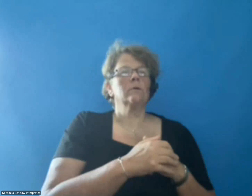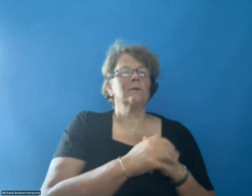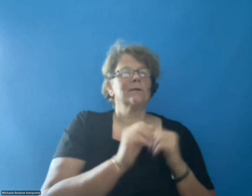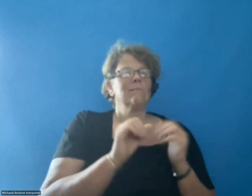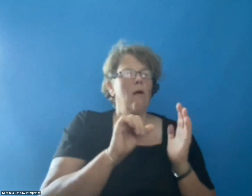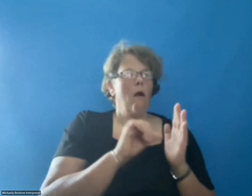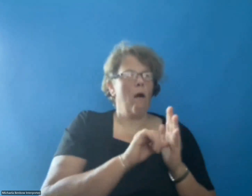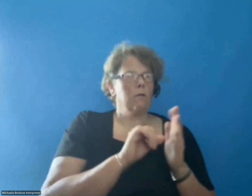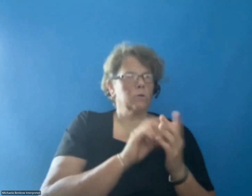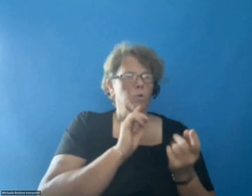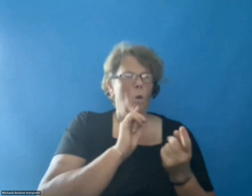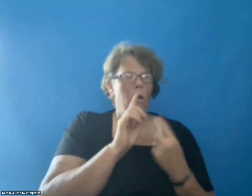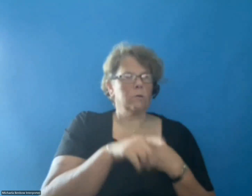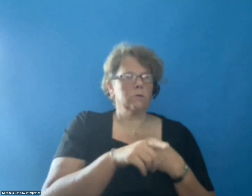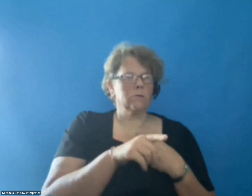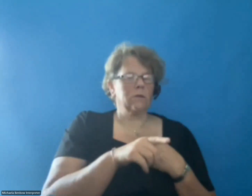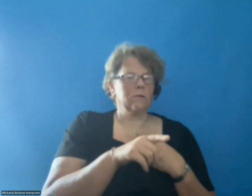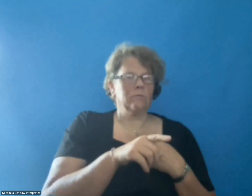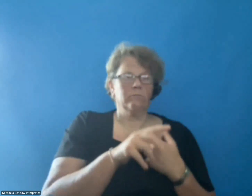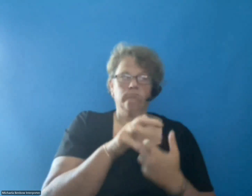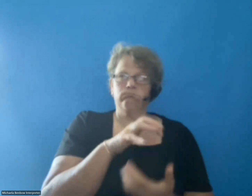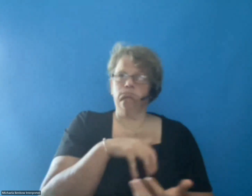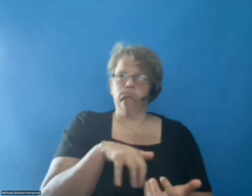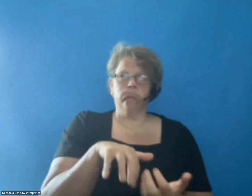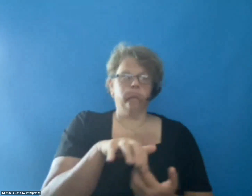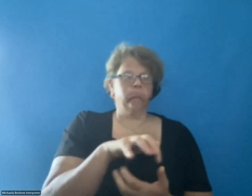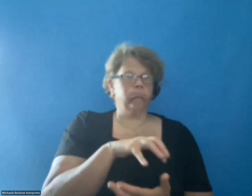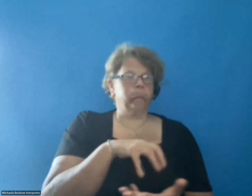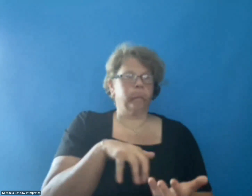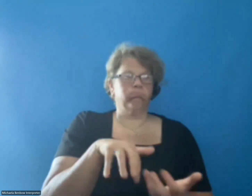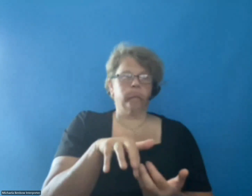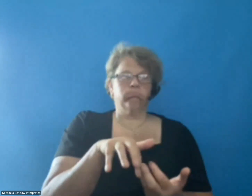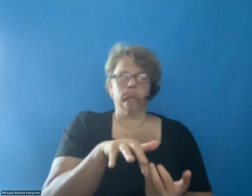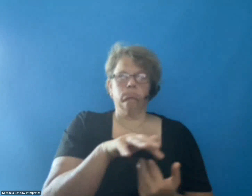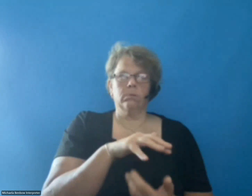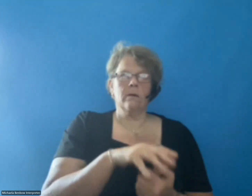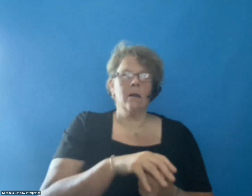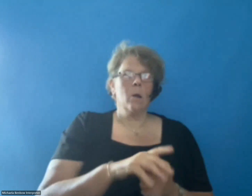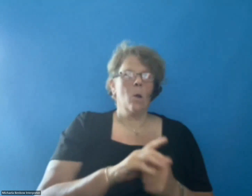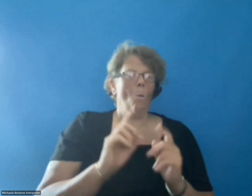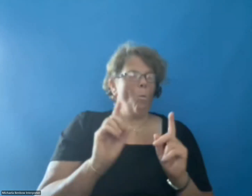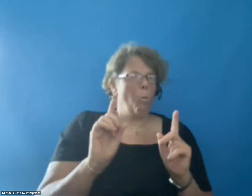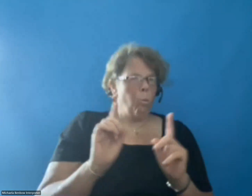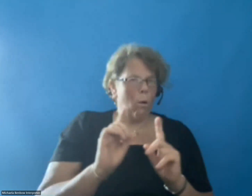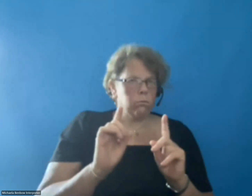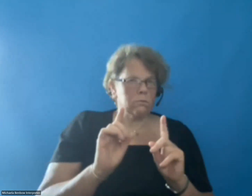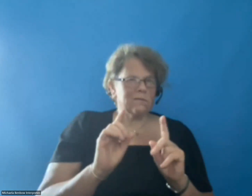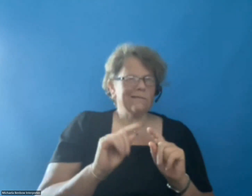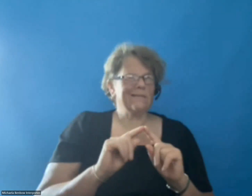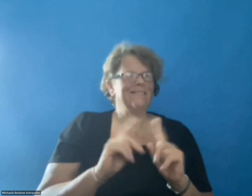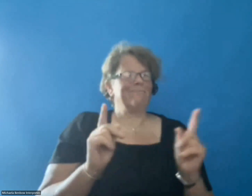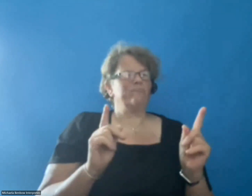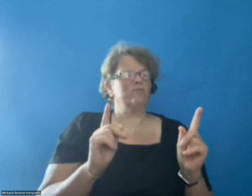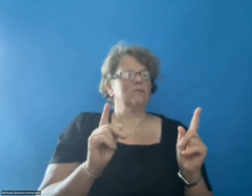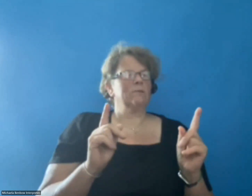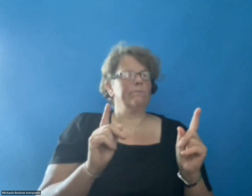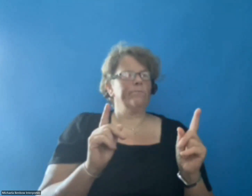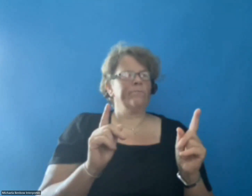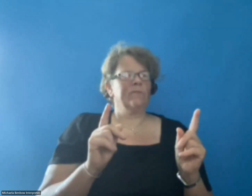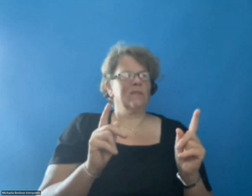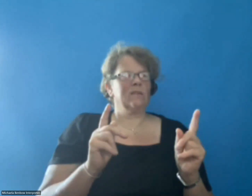because it's fairly complex. But I suppose what, you know, if it's more about sort of what's going to be different, and how, you know,